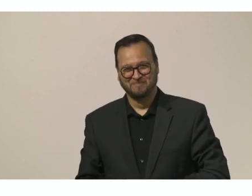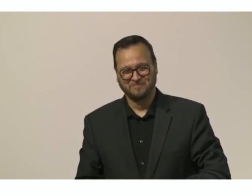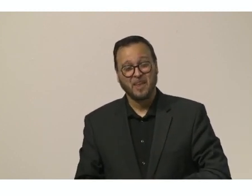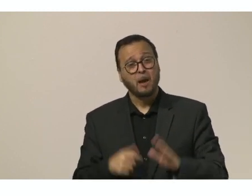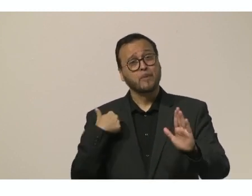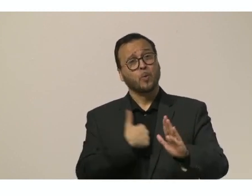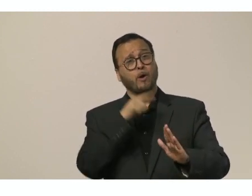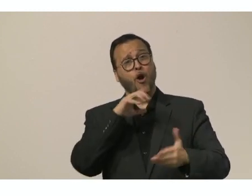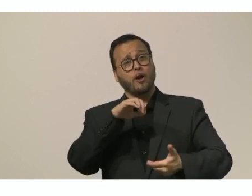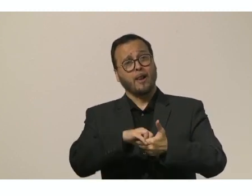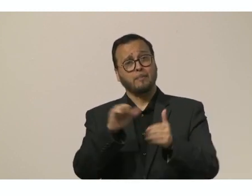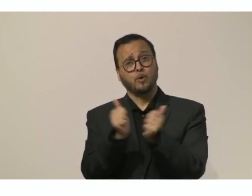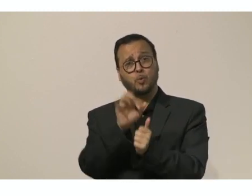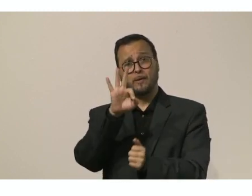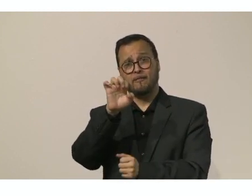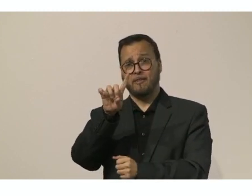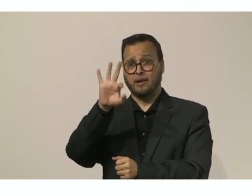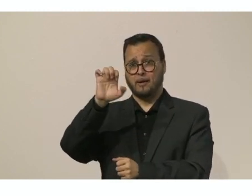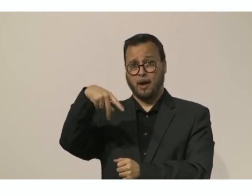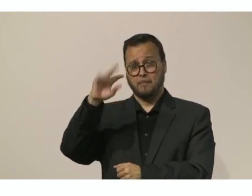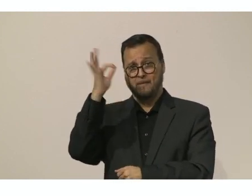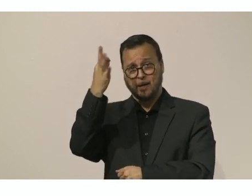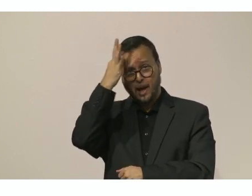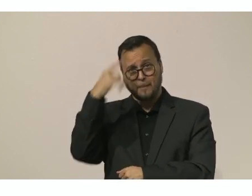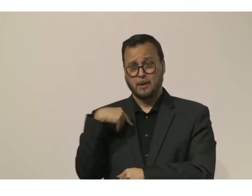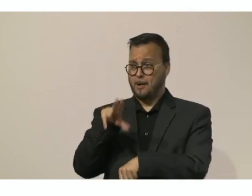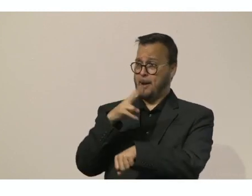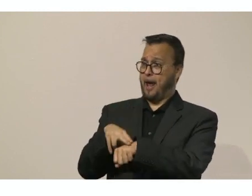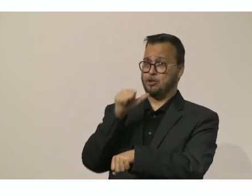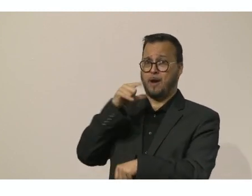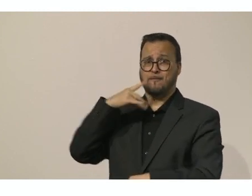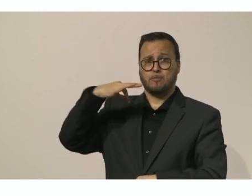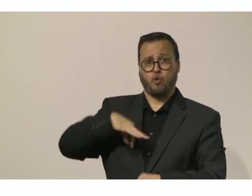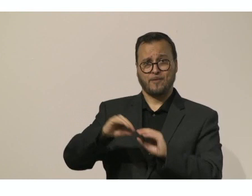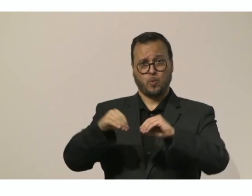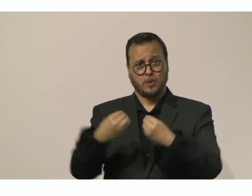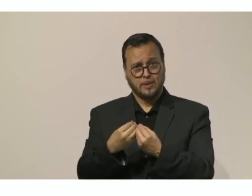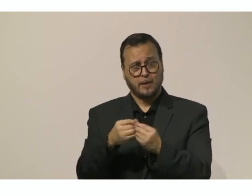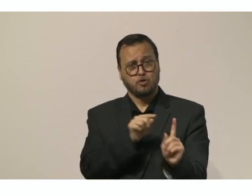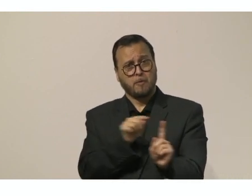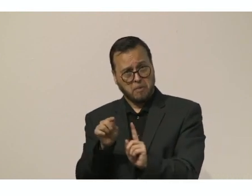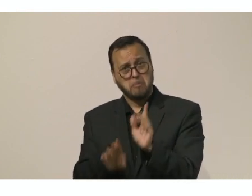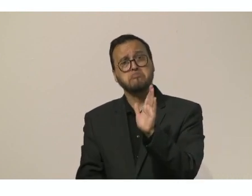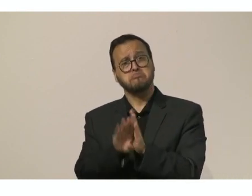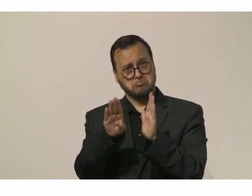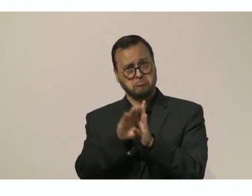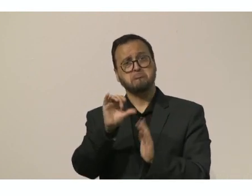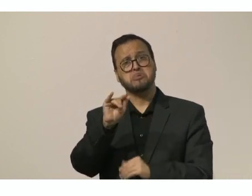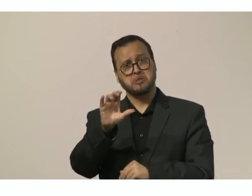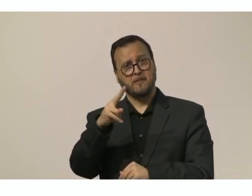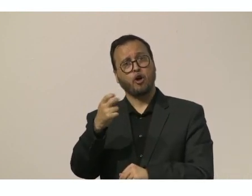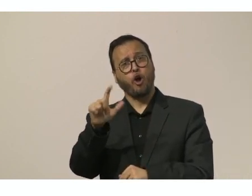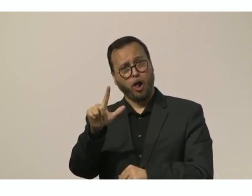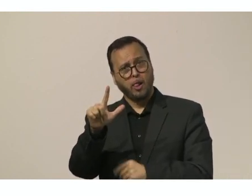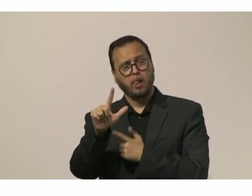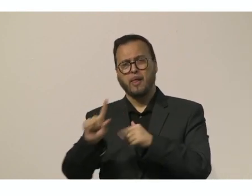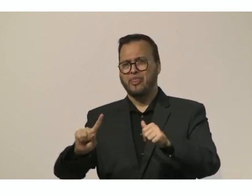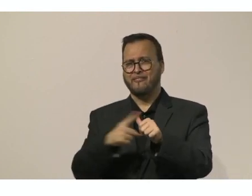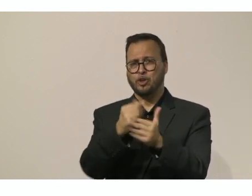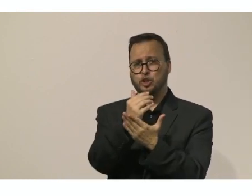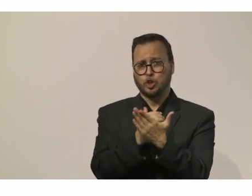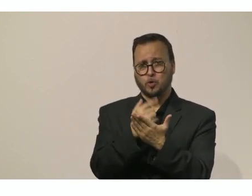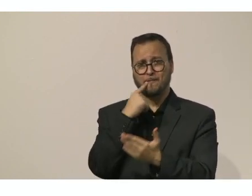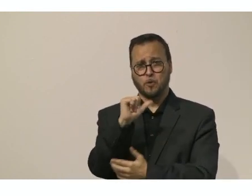We're collaborating with FedCap, a national nonprofit organization who has developed Civic Hall, and the very first courses of